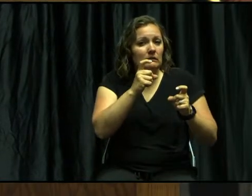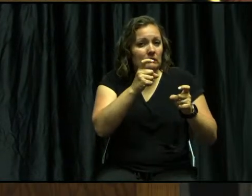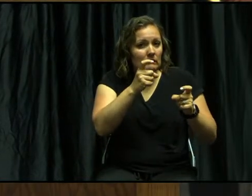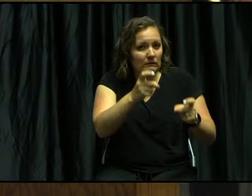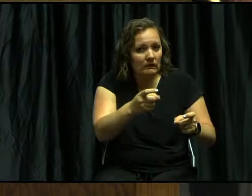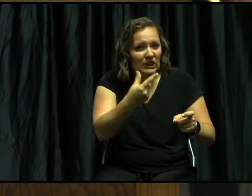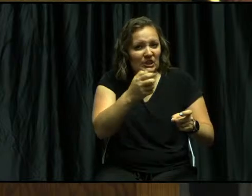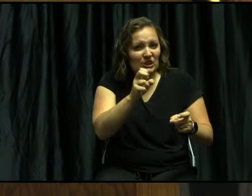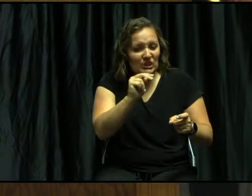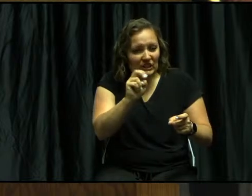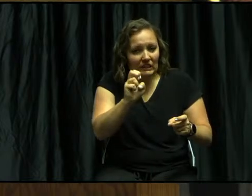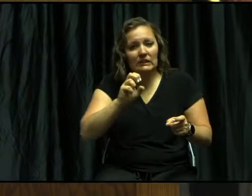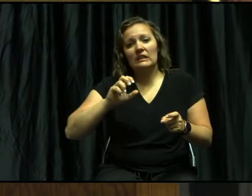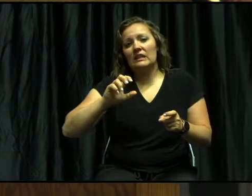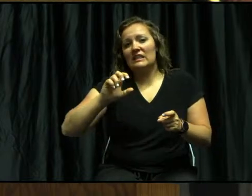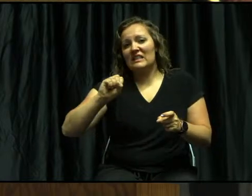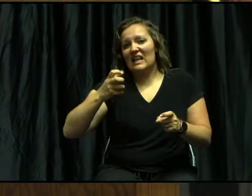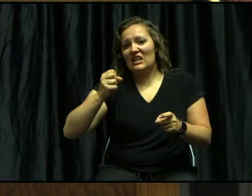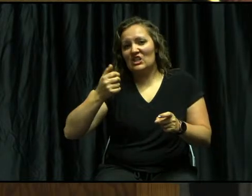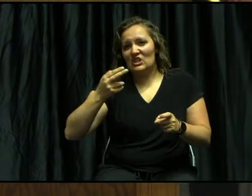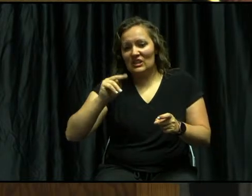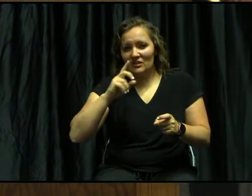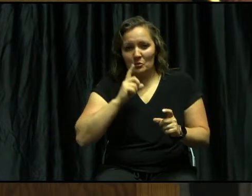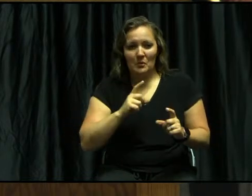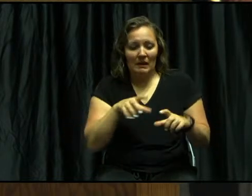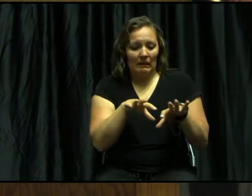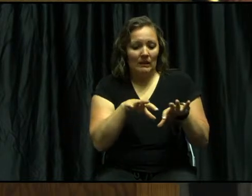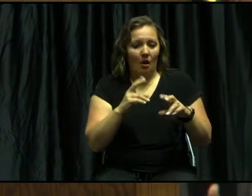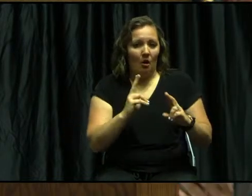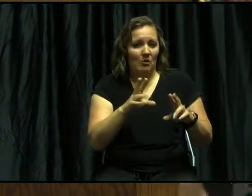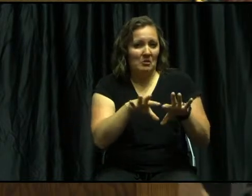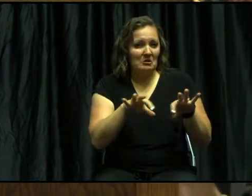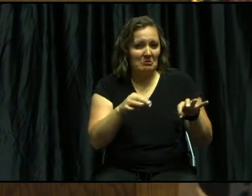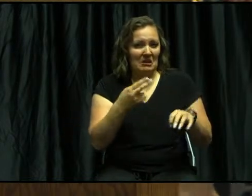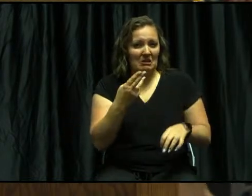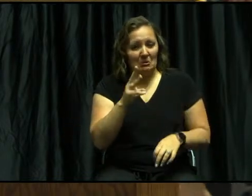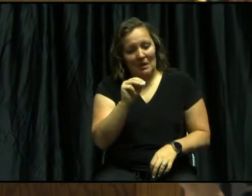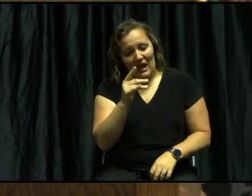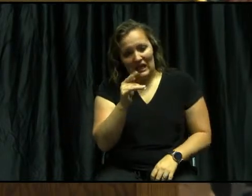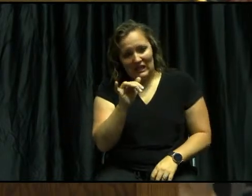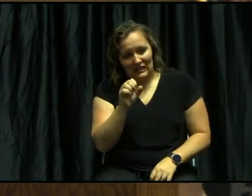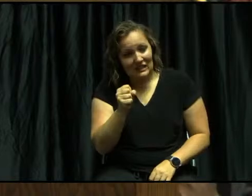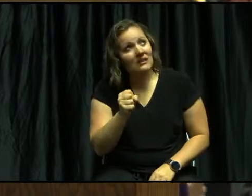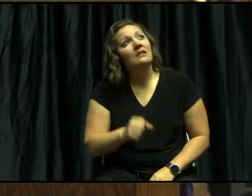Sessions the degree of Doctor of Humanities. Congratulations.